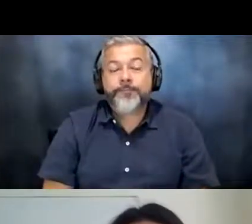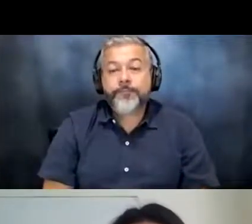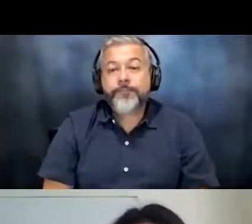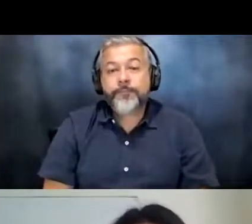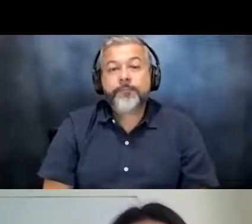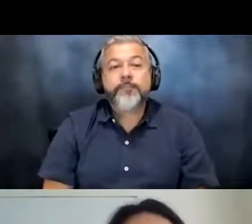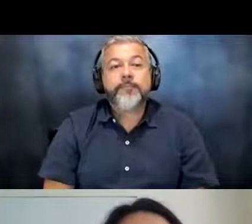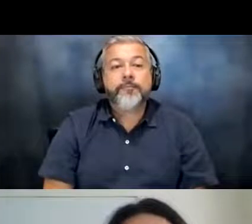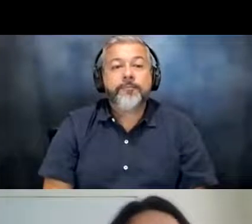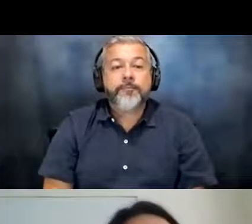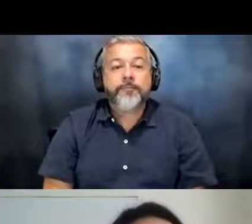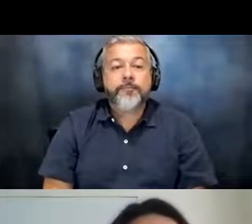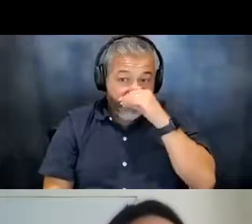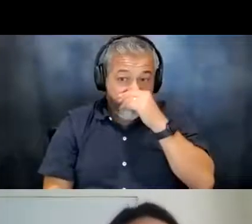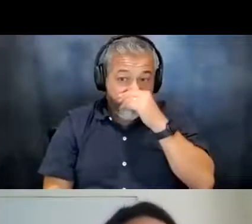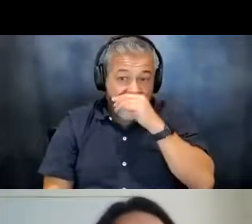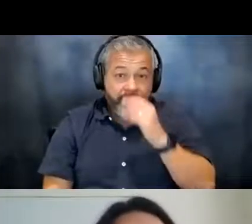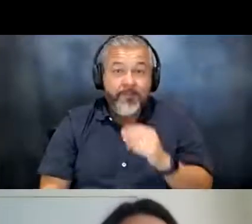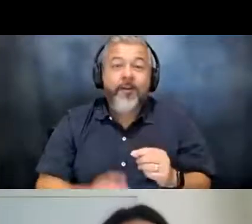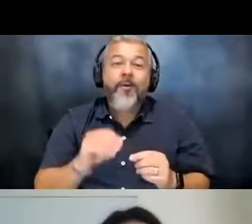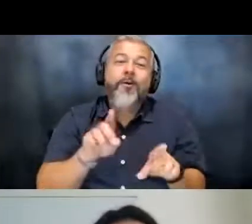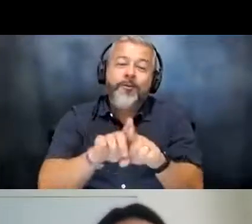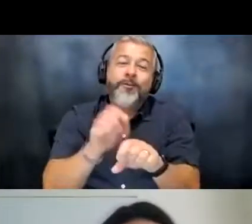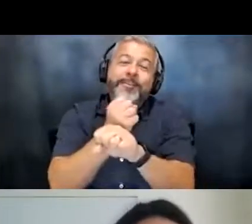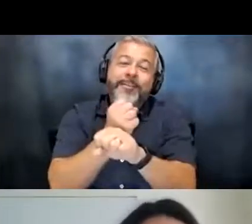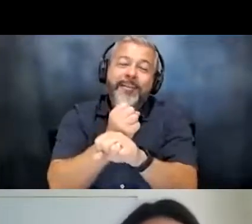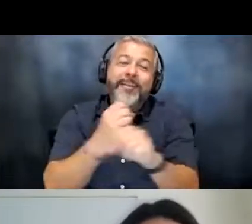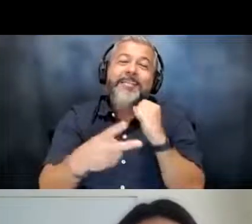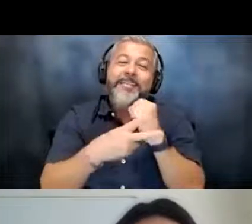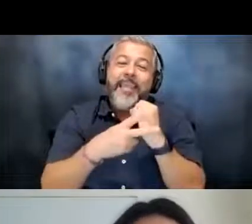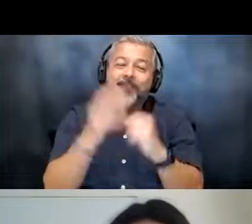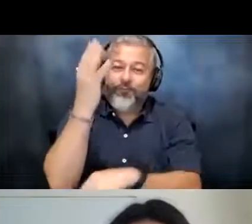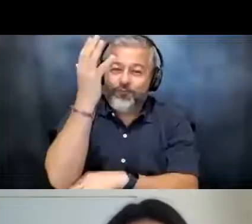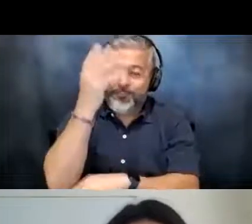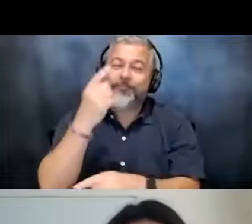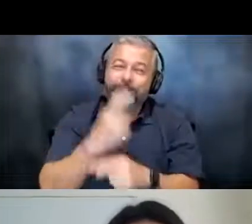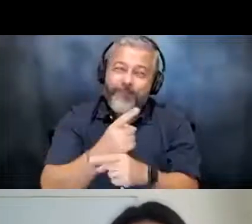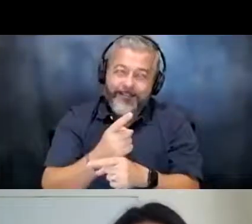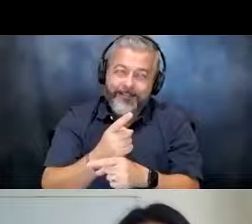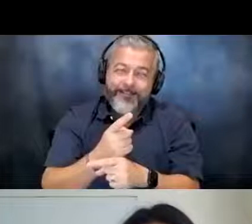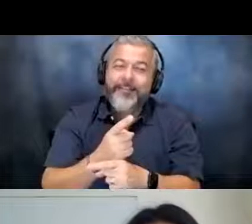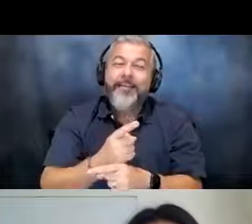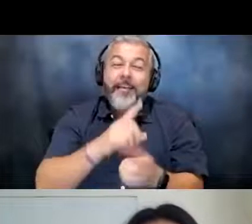just ensure that, oh, save trees, save trees. I want to say thank you to that, save the trees.